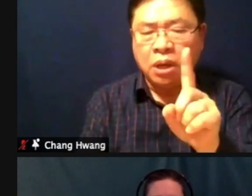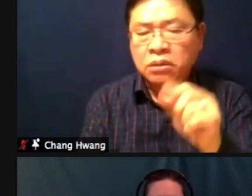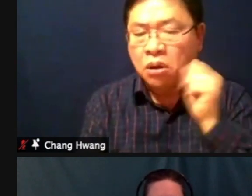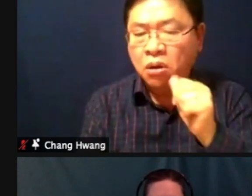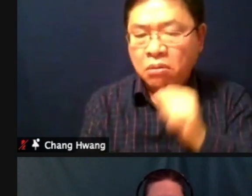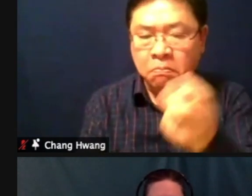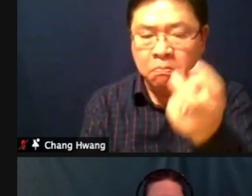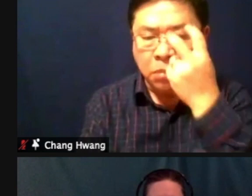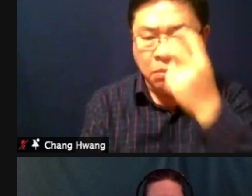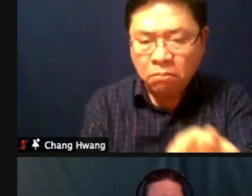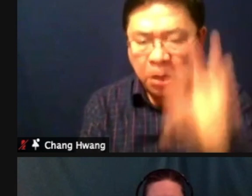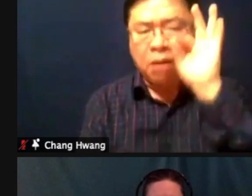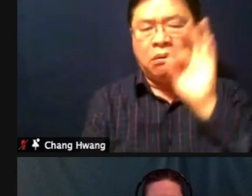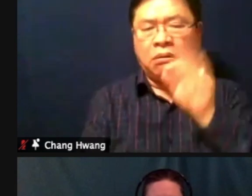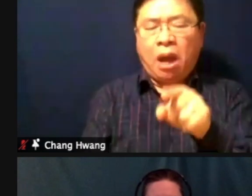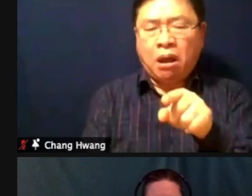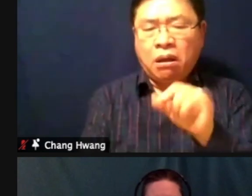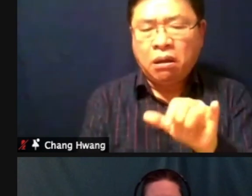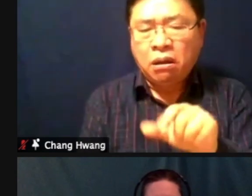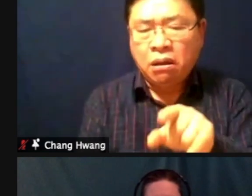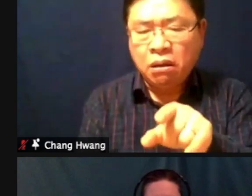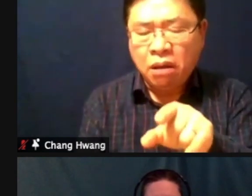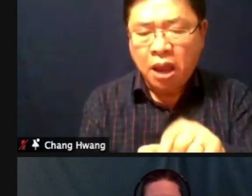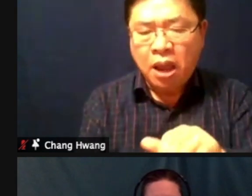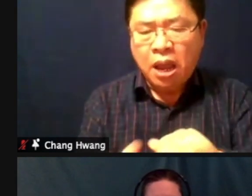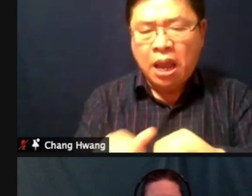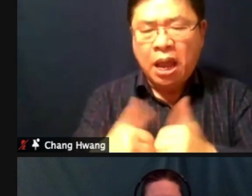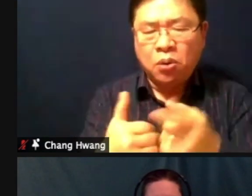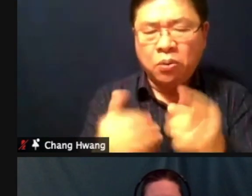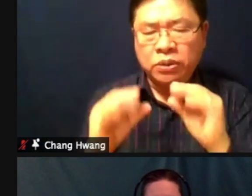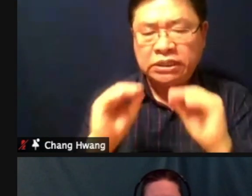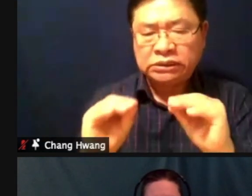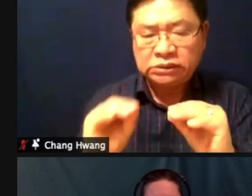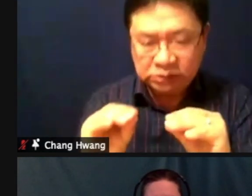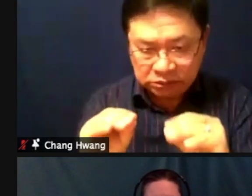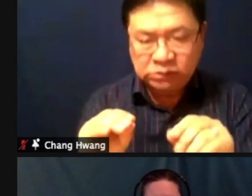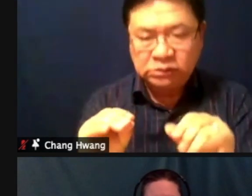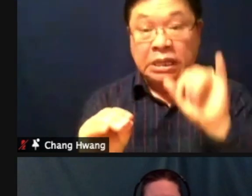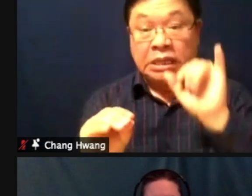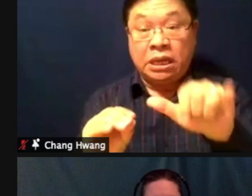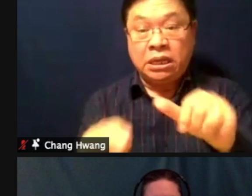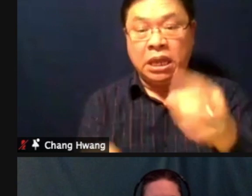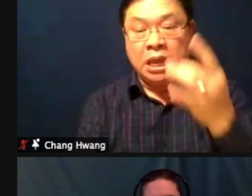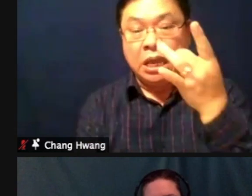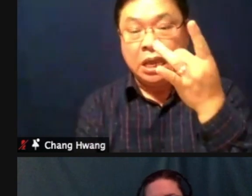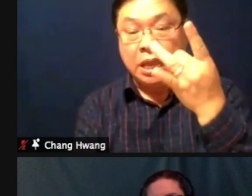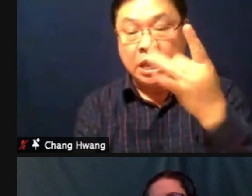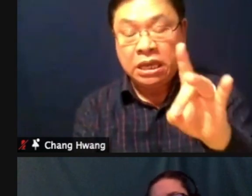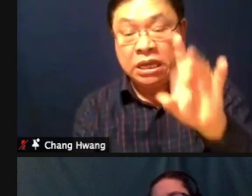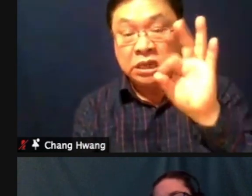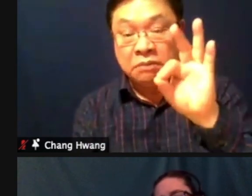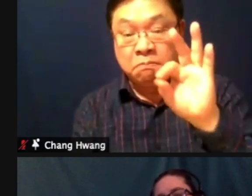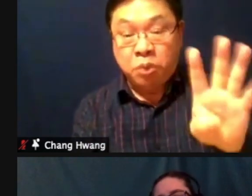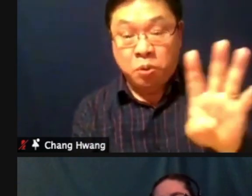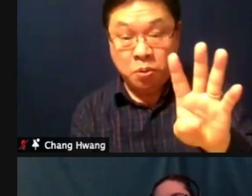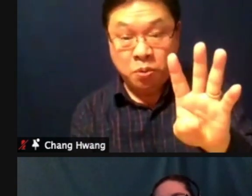one particular thing that resonated with her was blind citizens. She met one girl who was blind who wanted